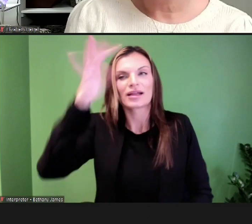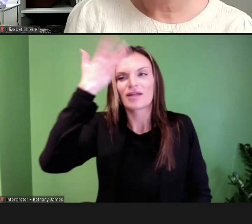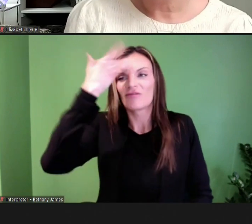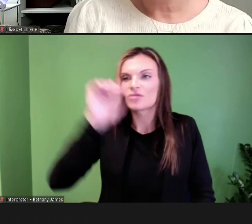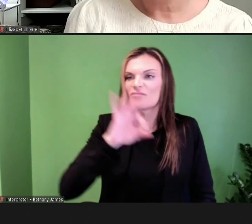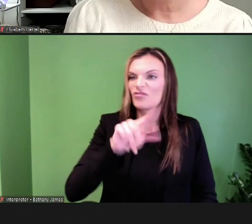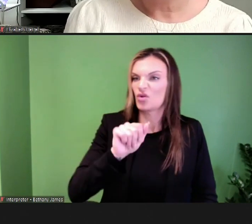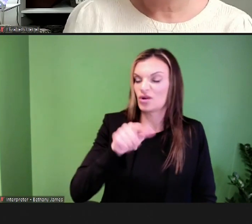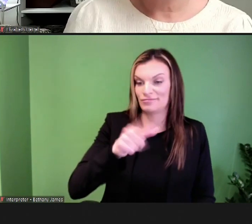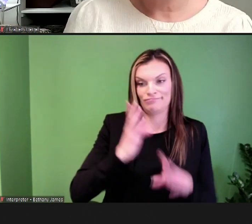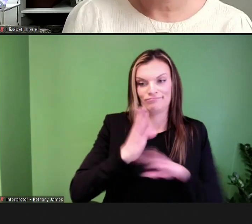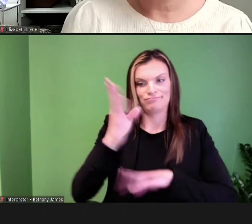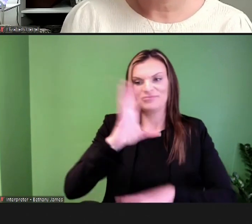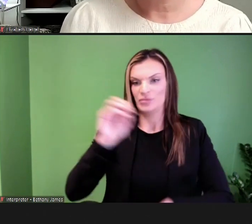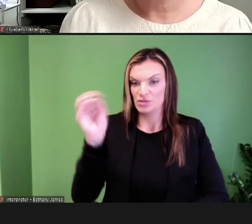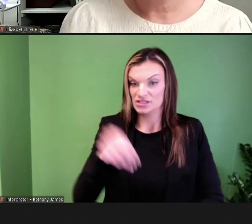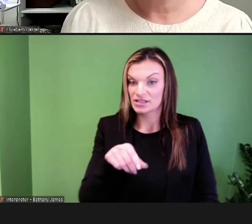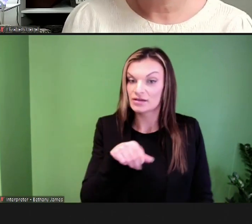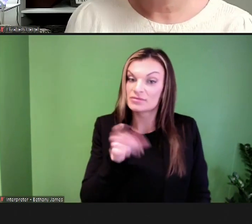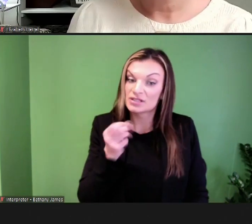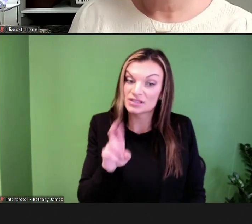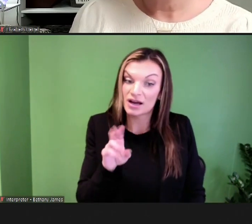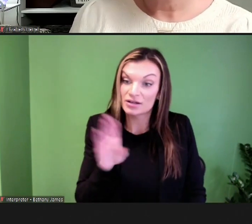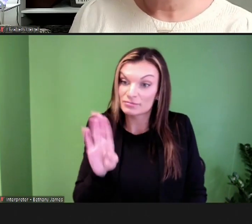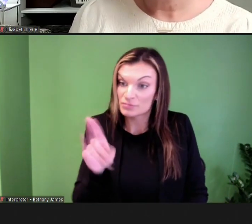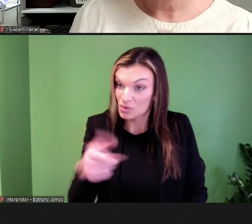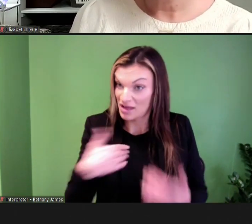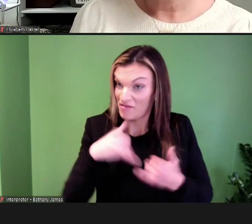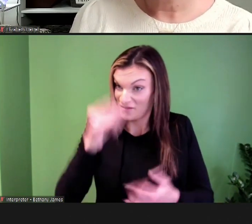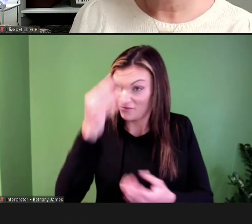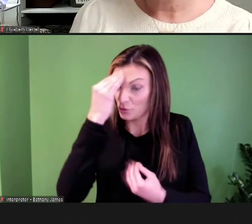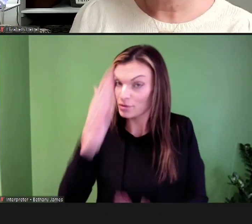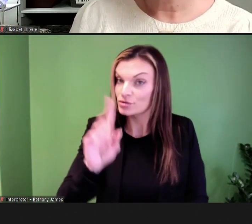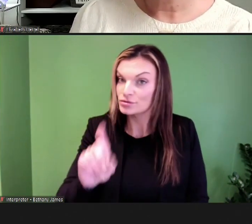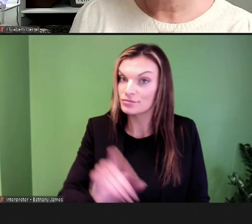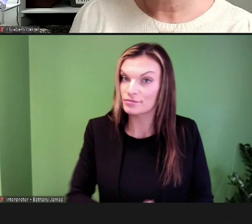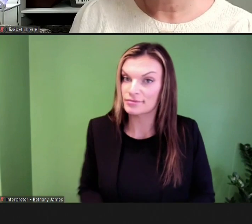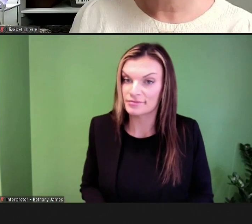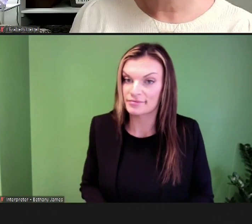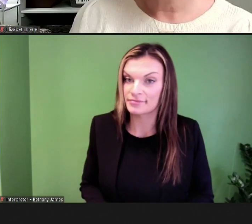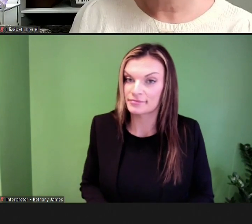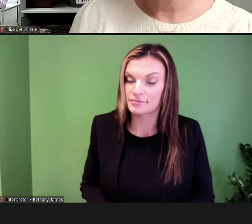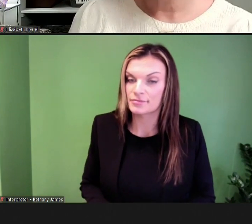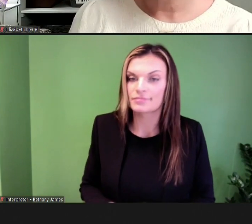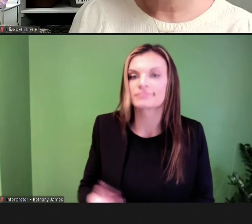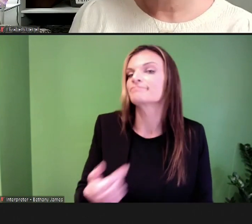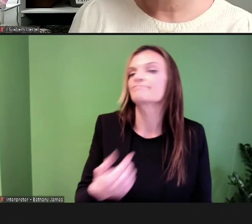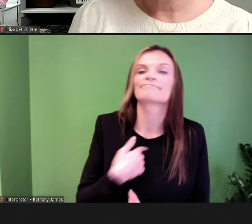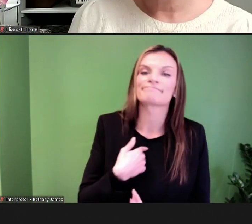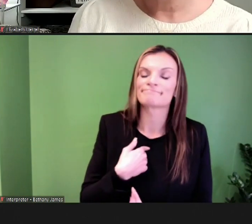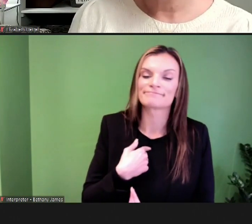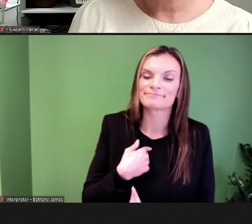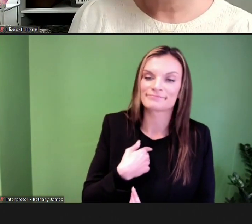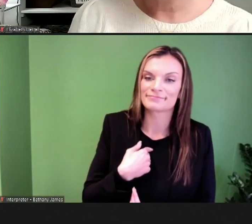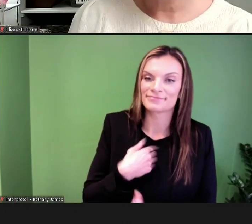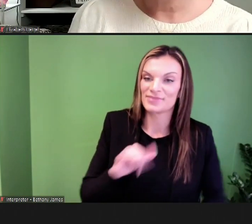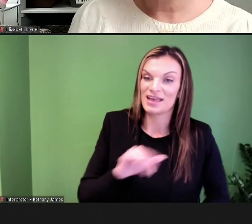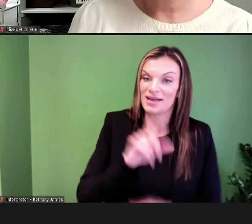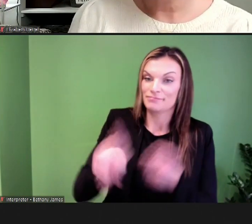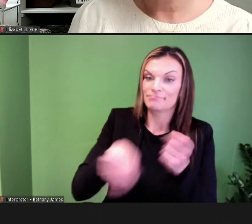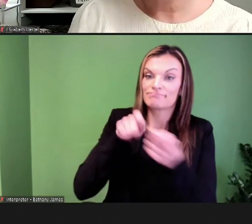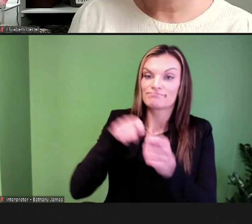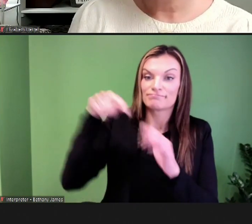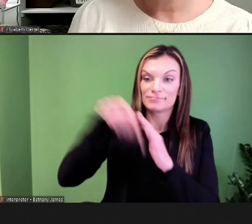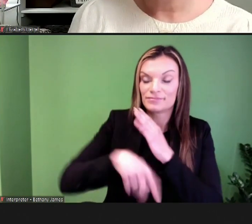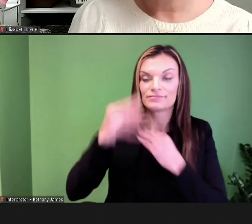Dr. Bagdasarian, do you happen to have that information? So we don't have good visibility on that data right